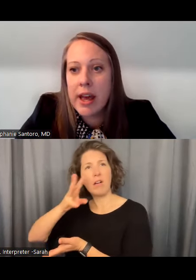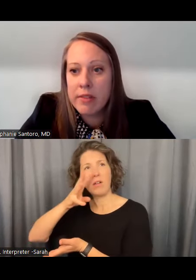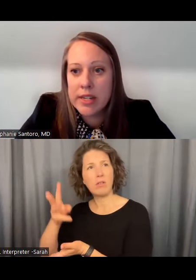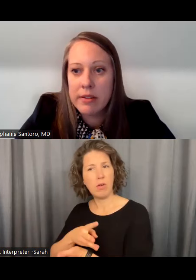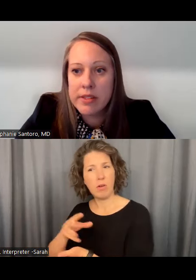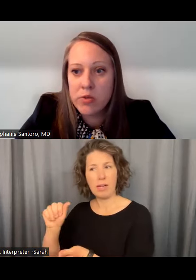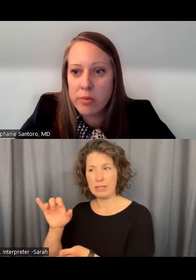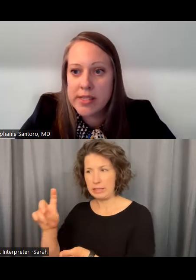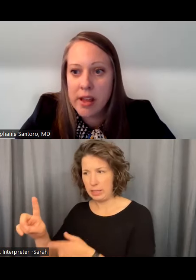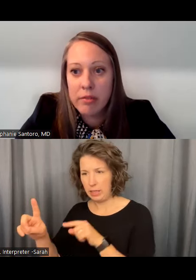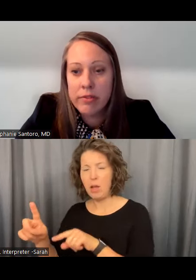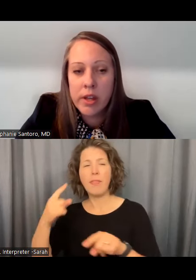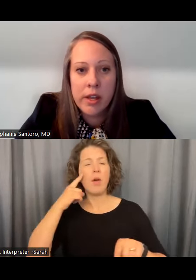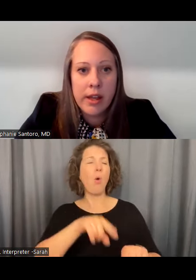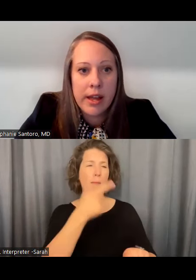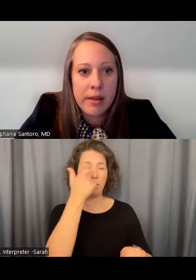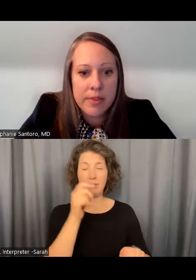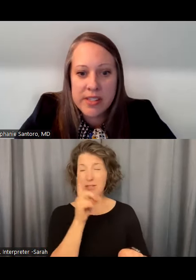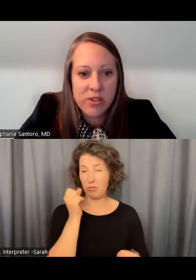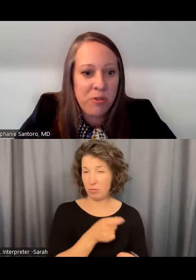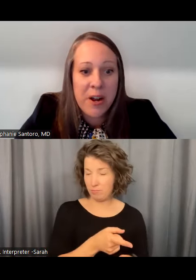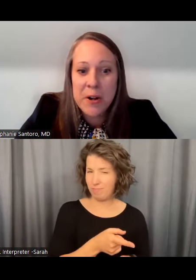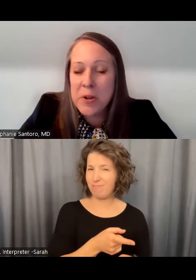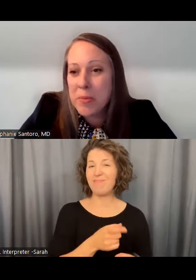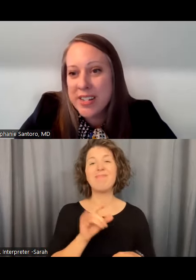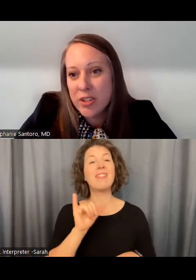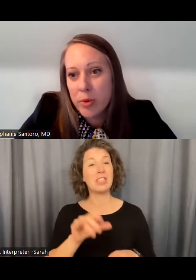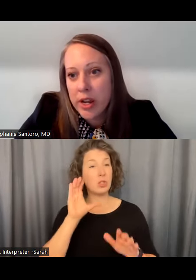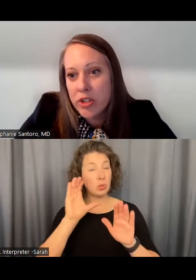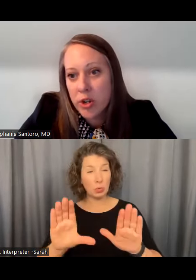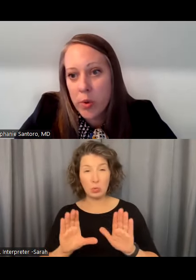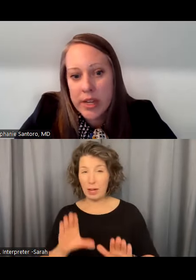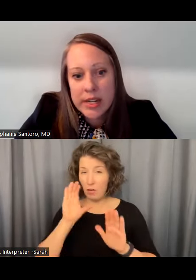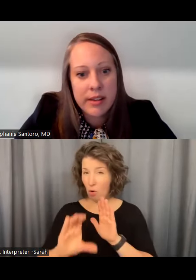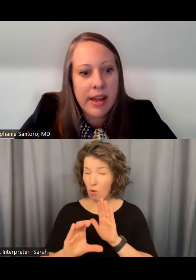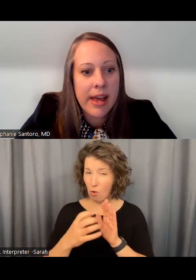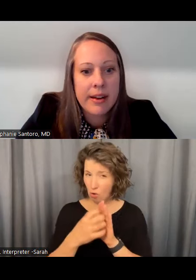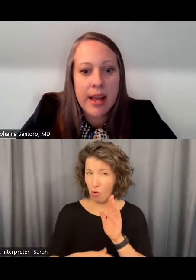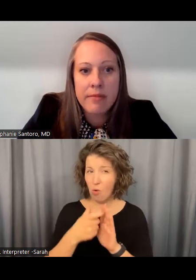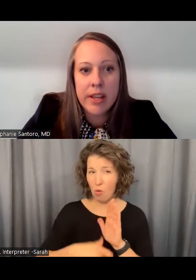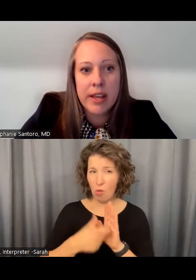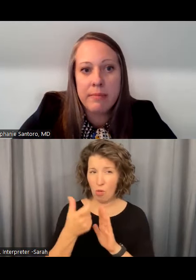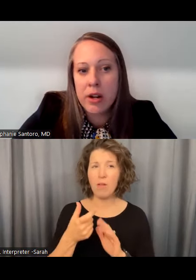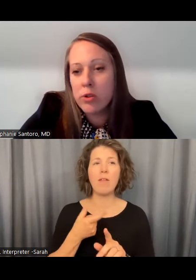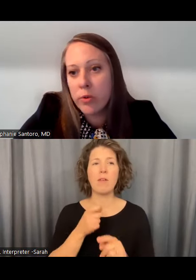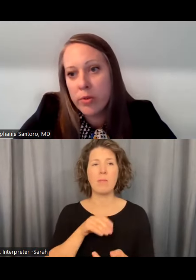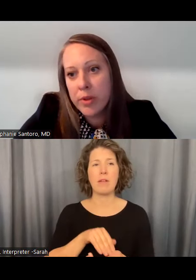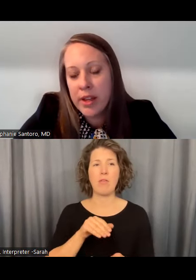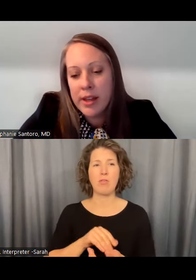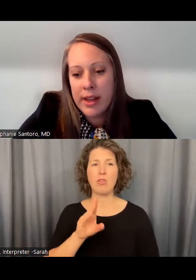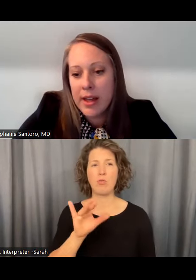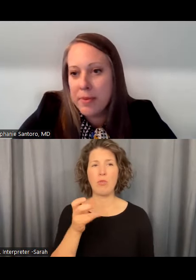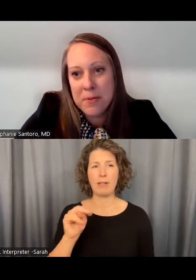to having Down syndrome itself. This is a great article by Dr. Brian Chicoine at Advocate Medical